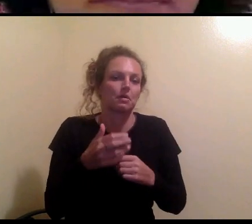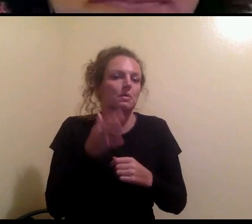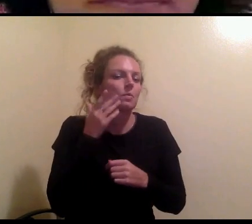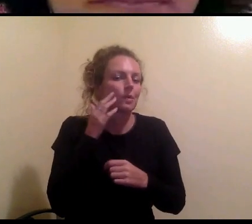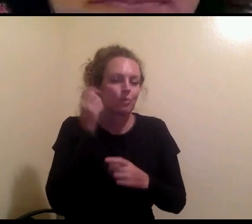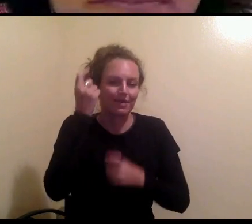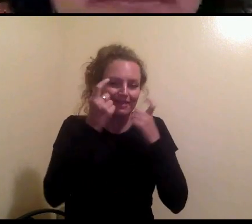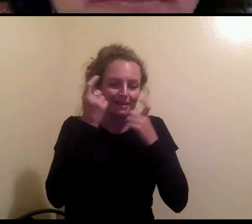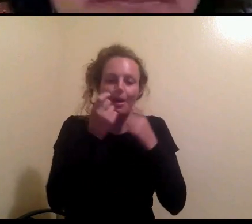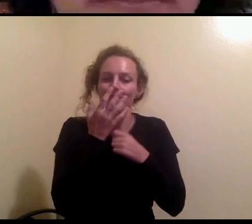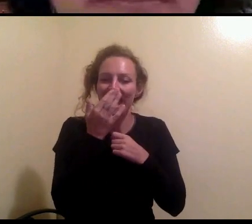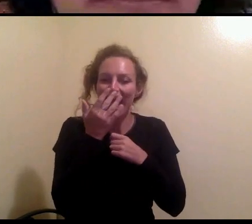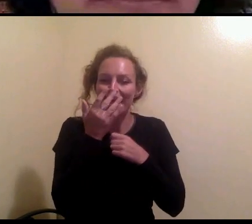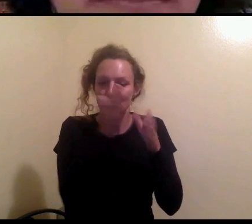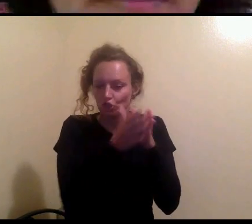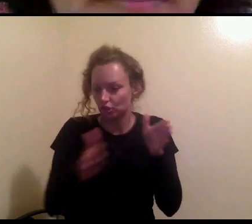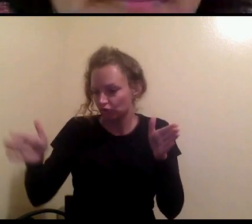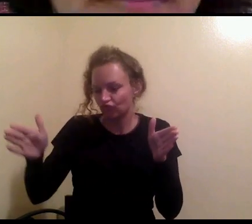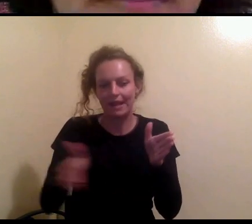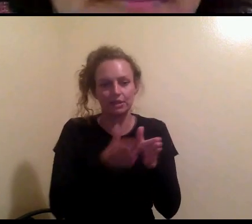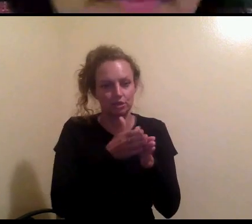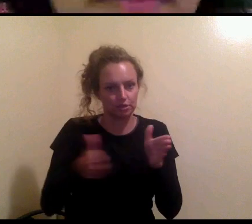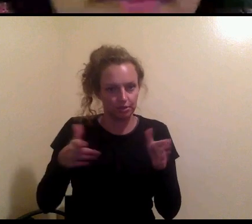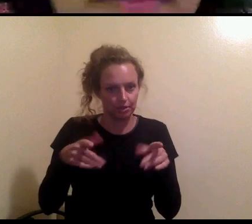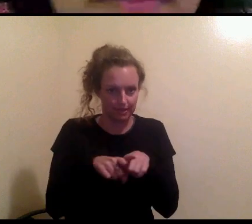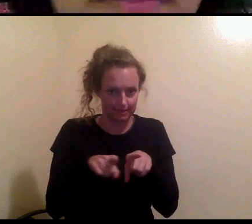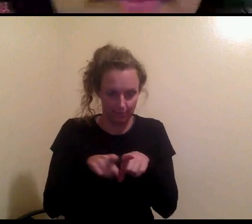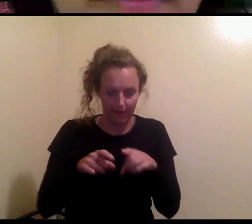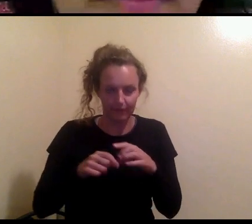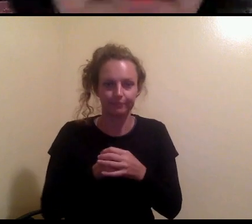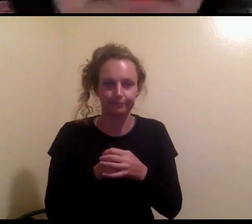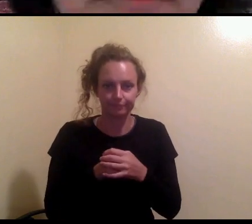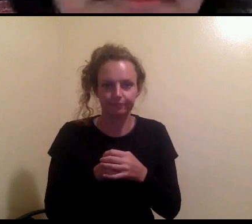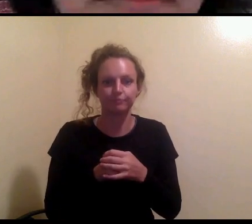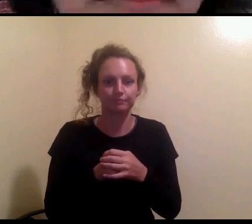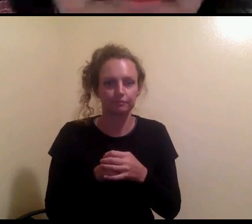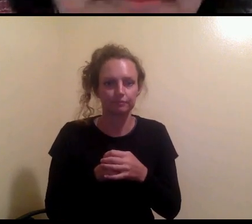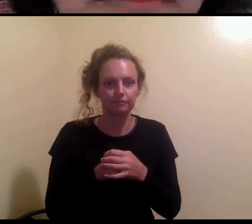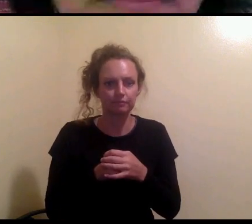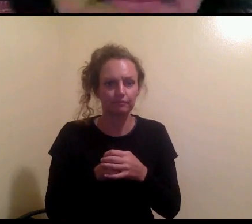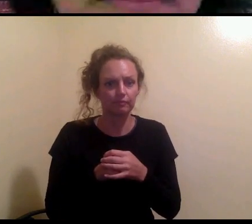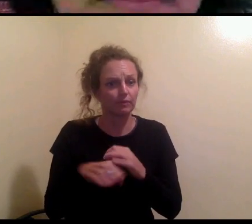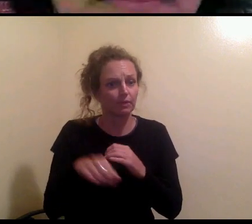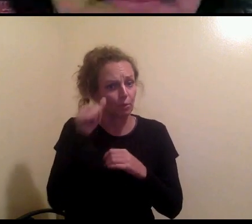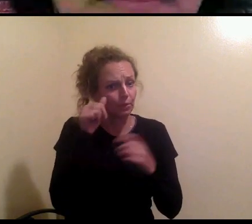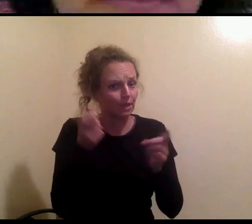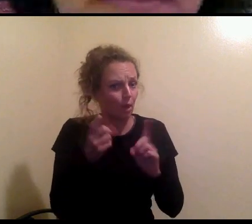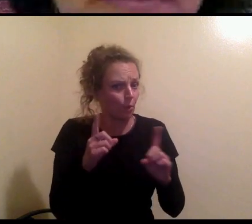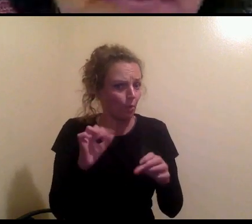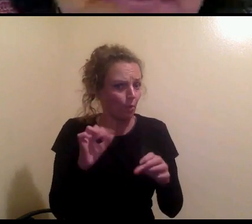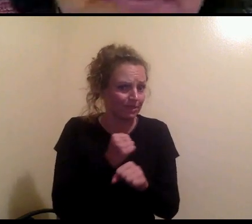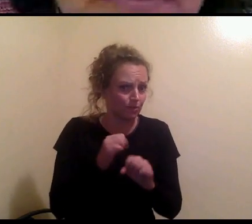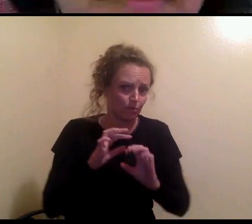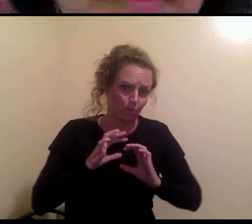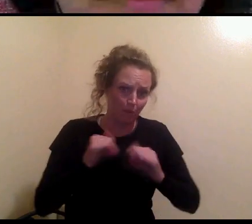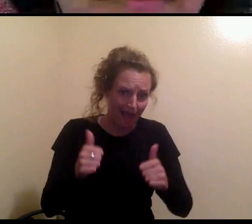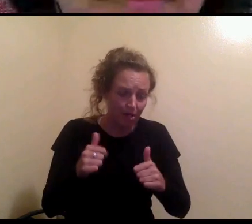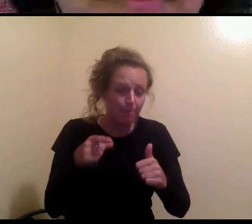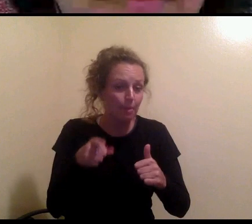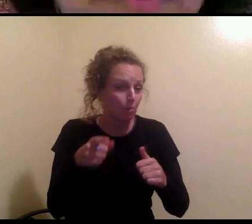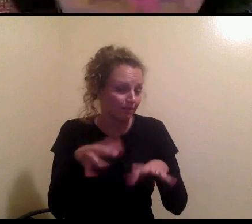your standards also accordingly. So we're trying to create that common table on which we work together to create these standards, which are